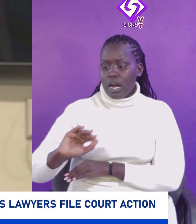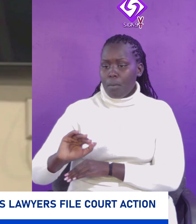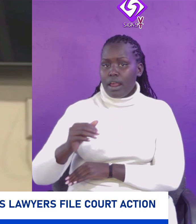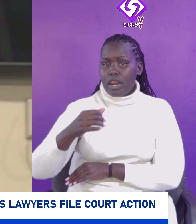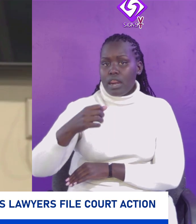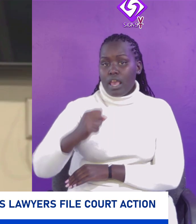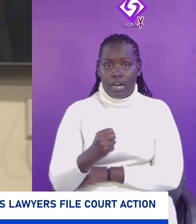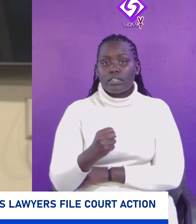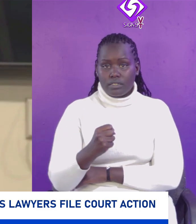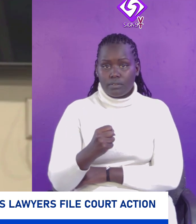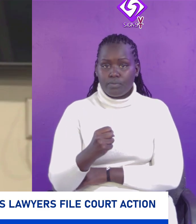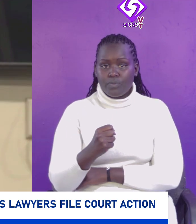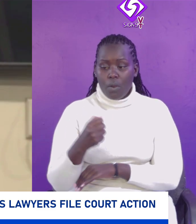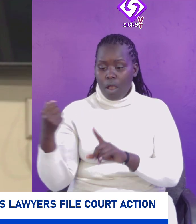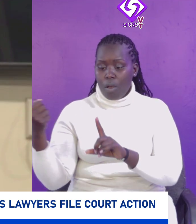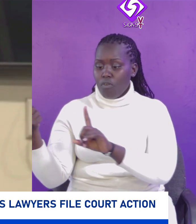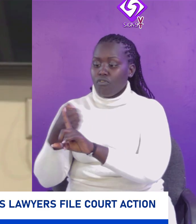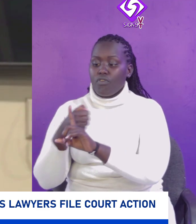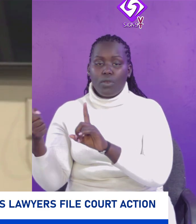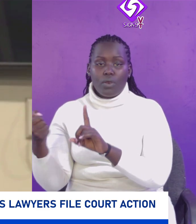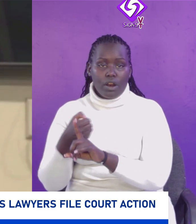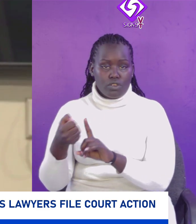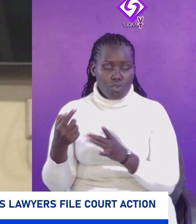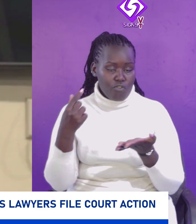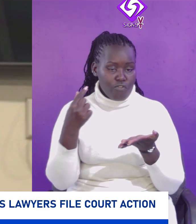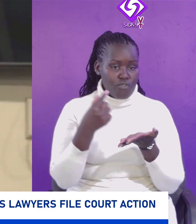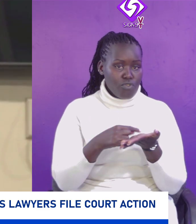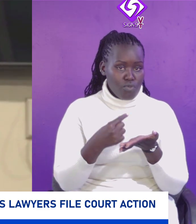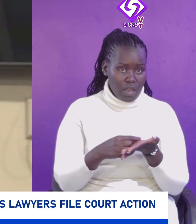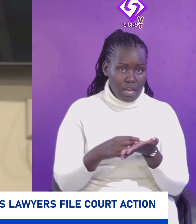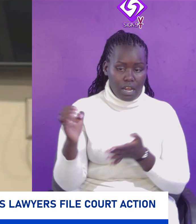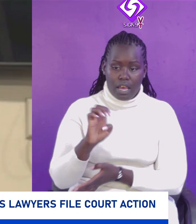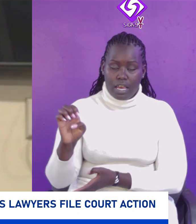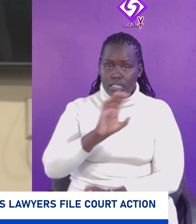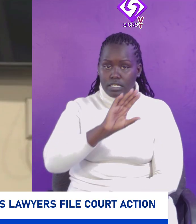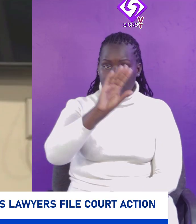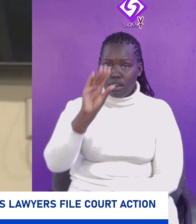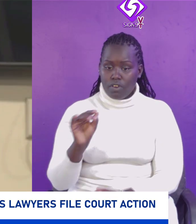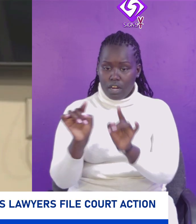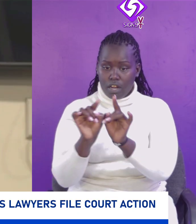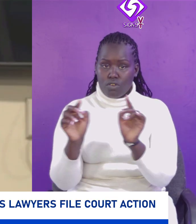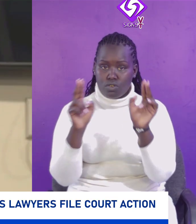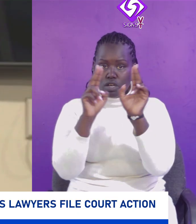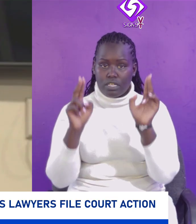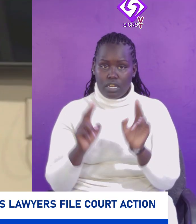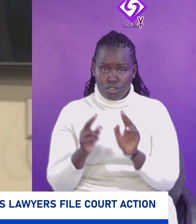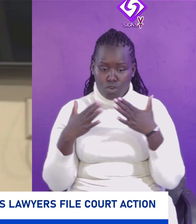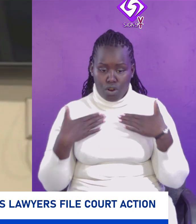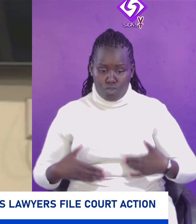a blatant violation of Ugandan, East African, and international human rights